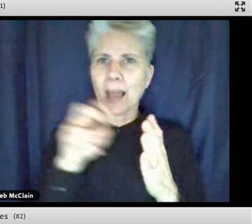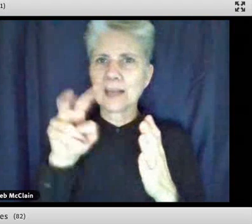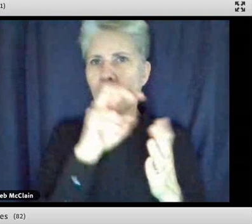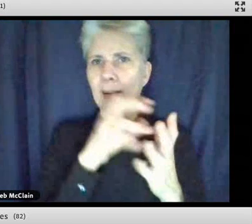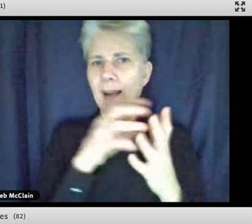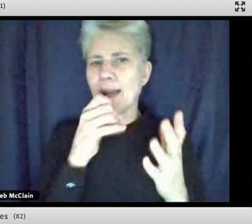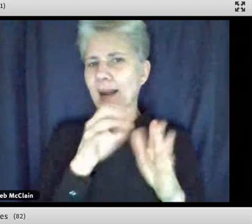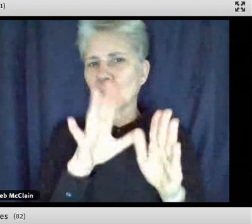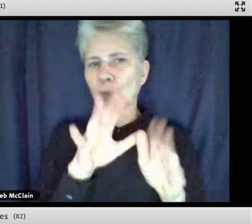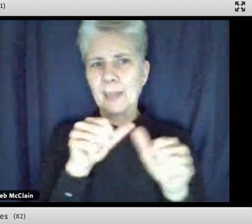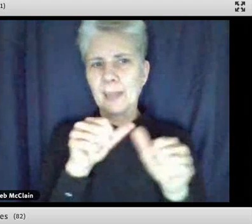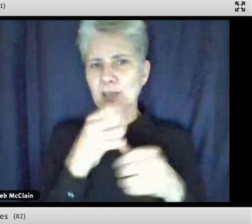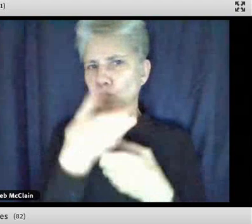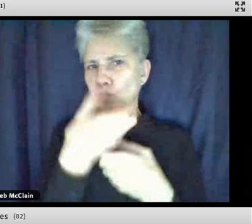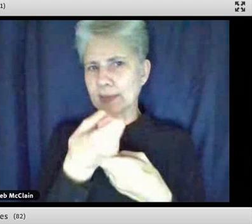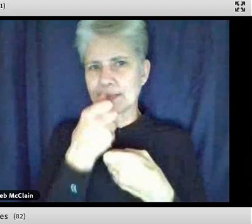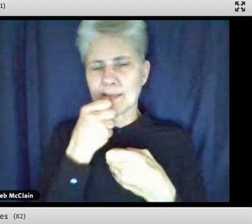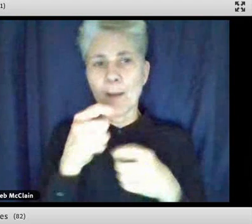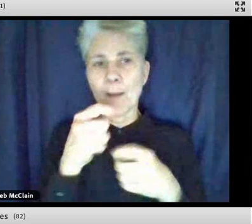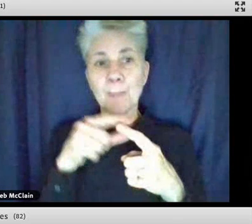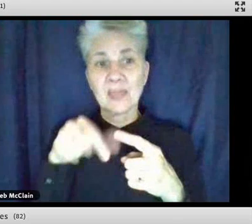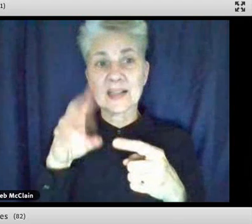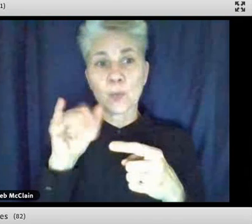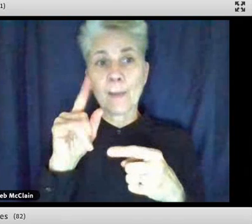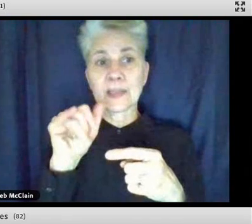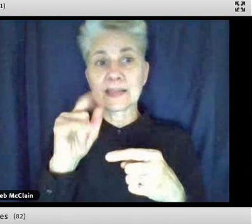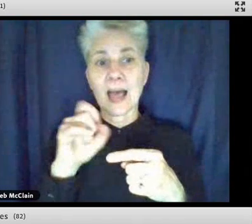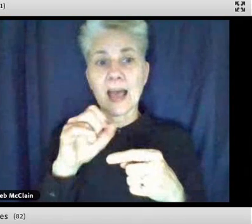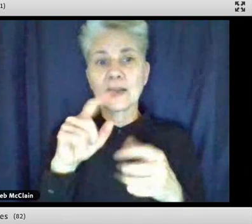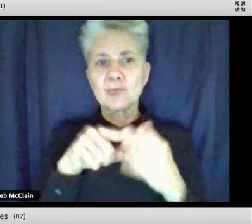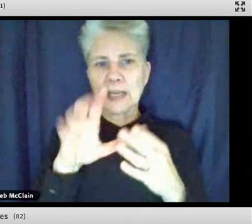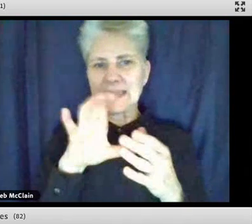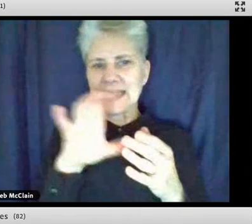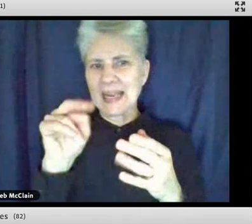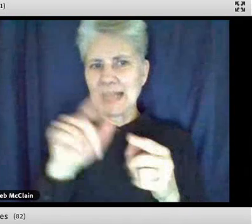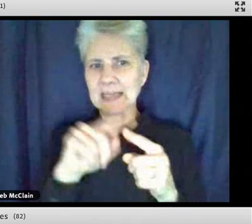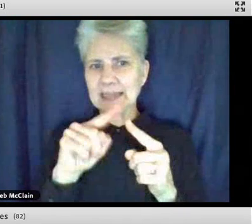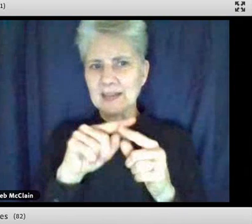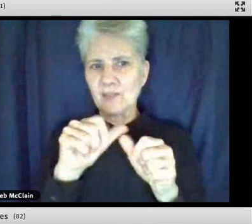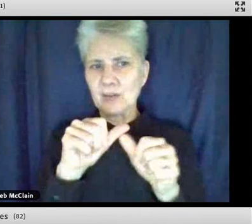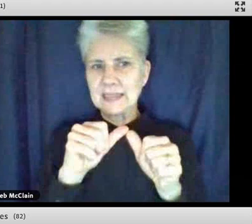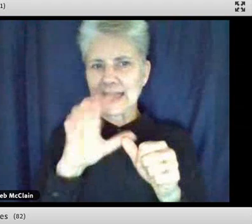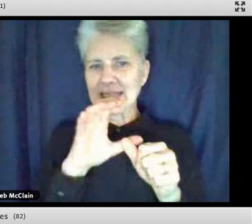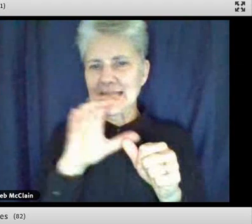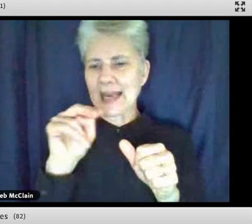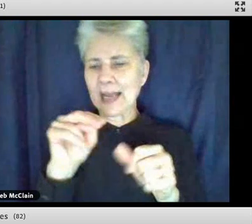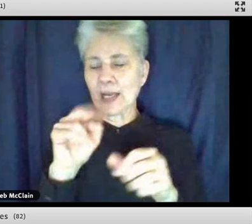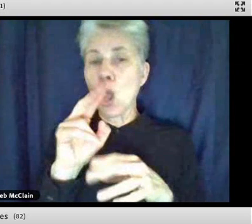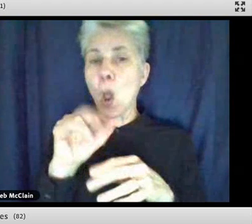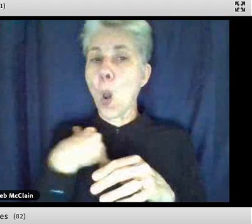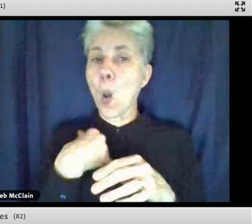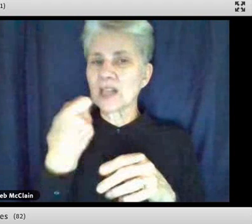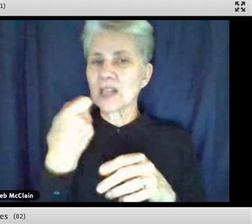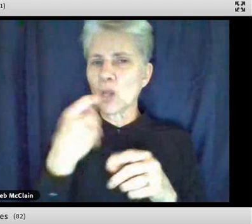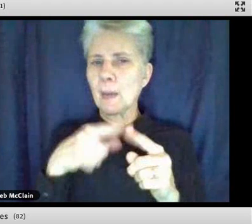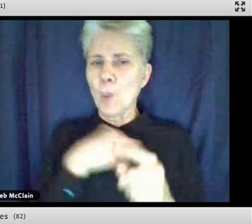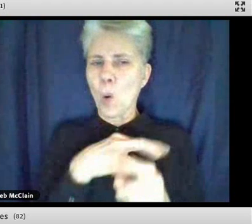site. Whereas this website checks CNN and it tells you all the sites that CNN owns. So it's a little bit more